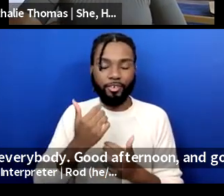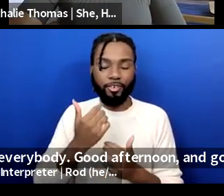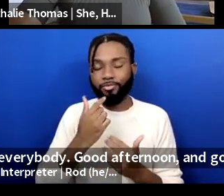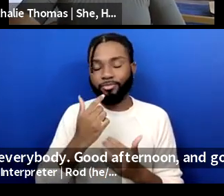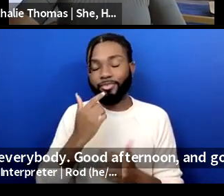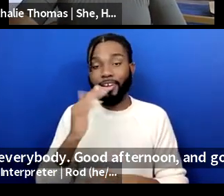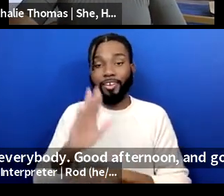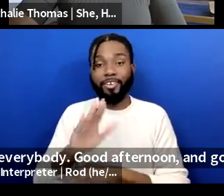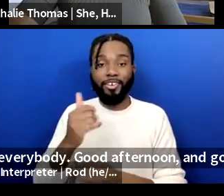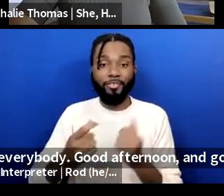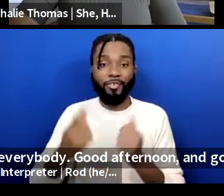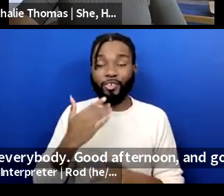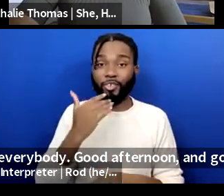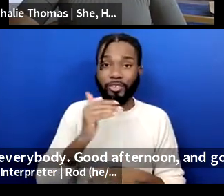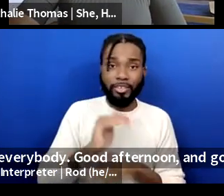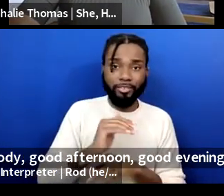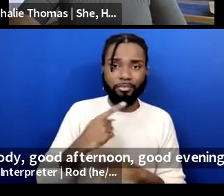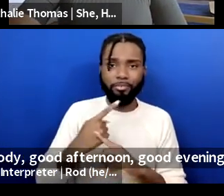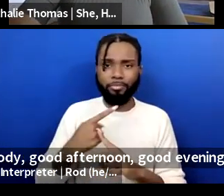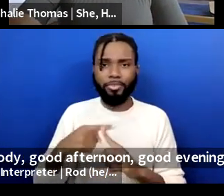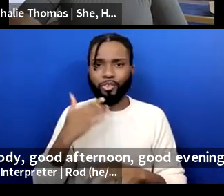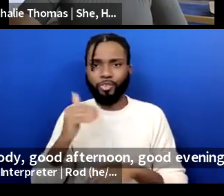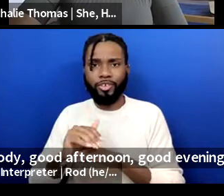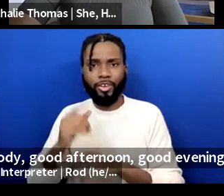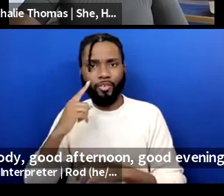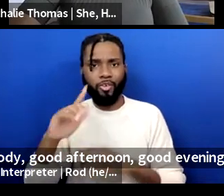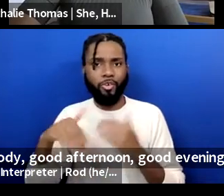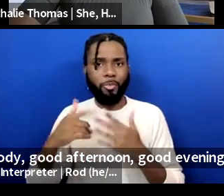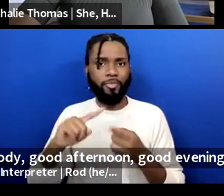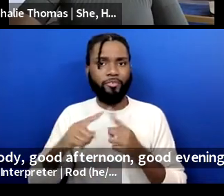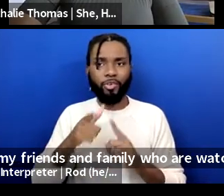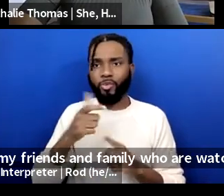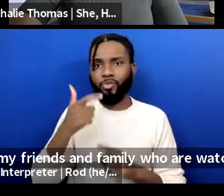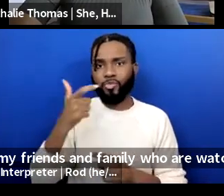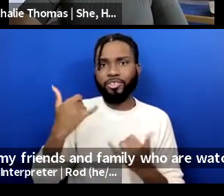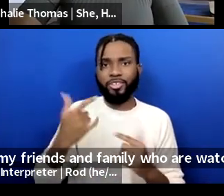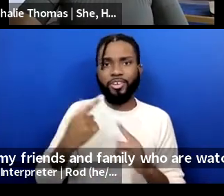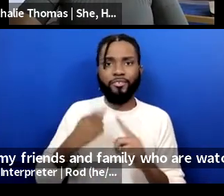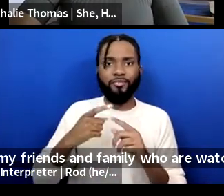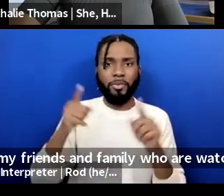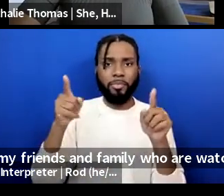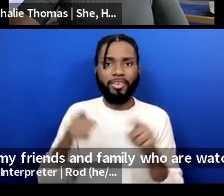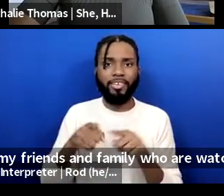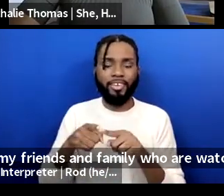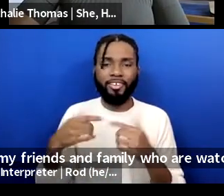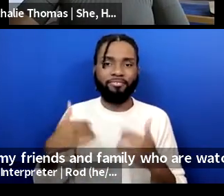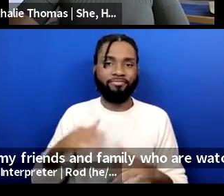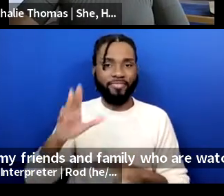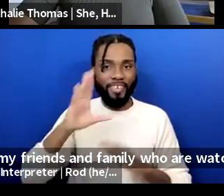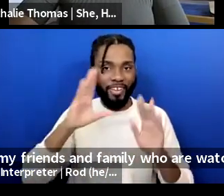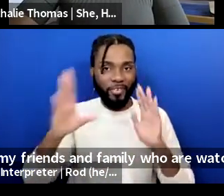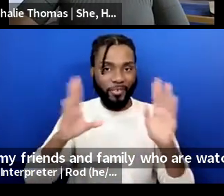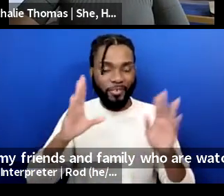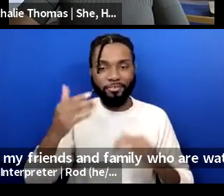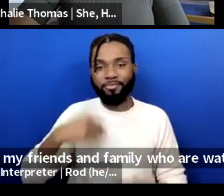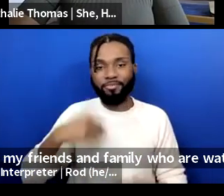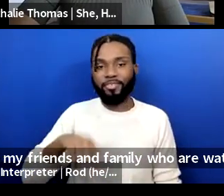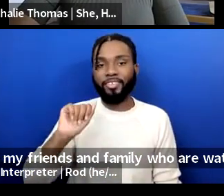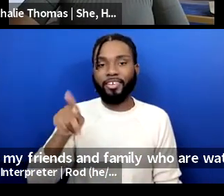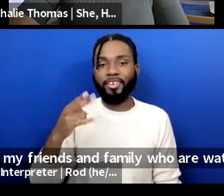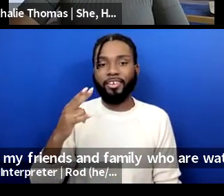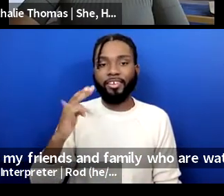evening and good night to my friends and family who are watching in India. Hi, everybody. My name is